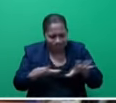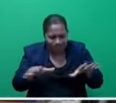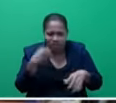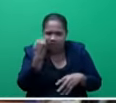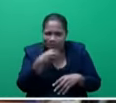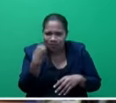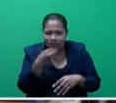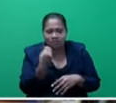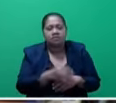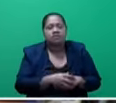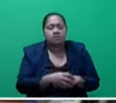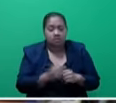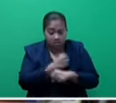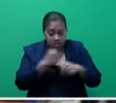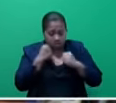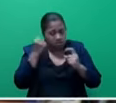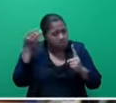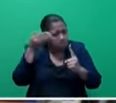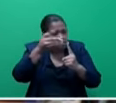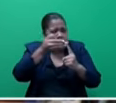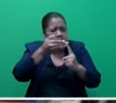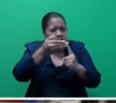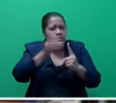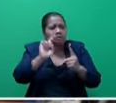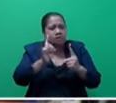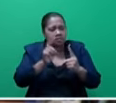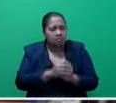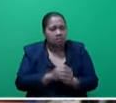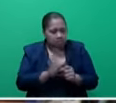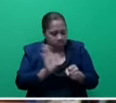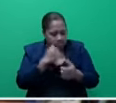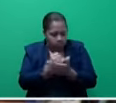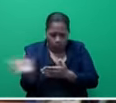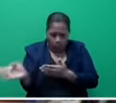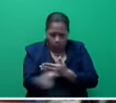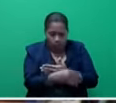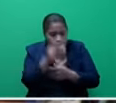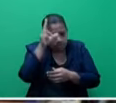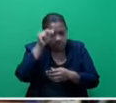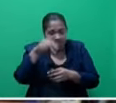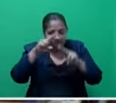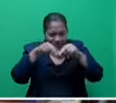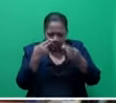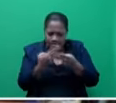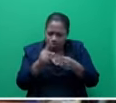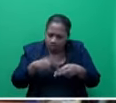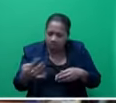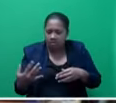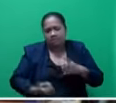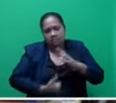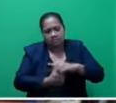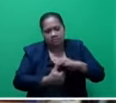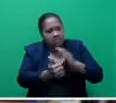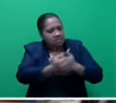security. Our aim is to ensure every Fijian family continue to have access to safe, affordable